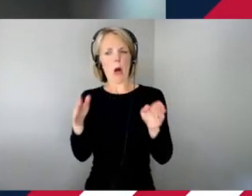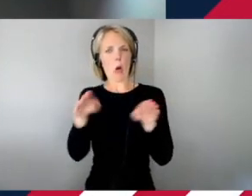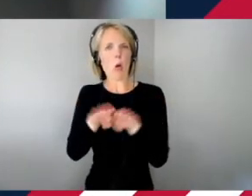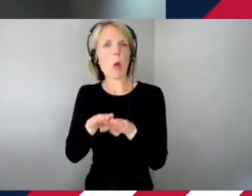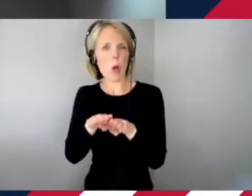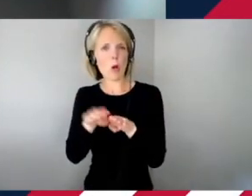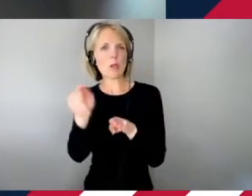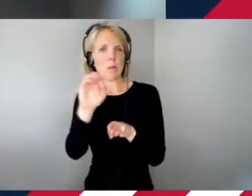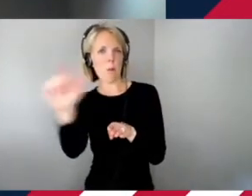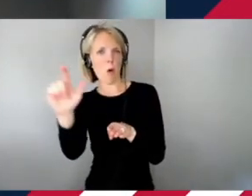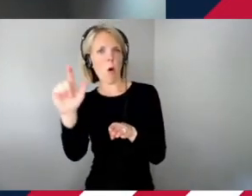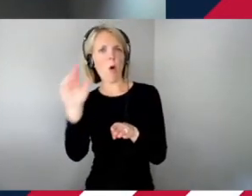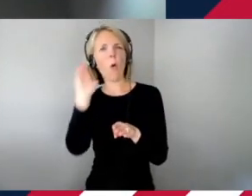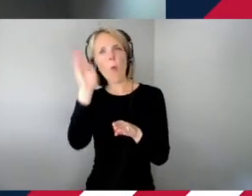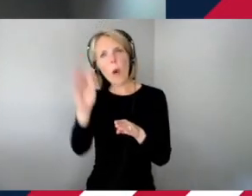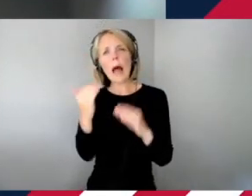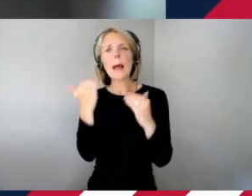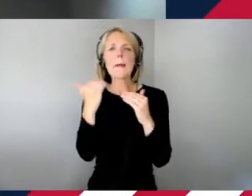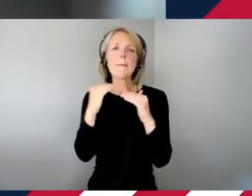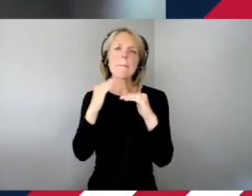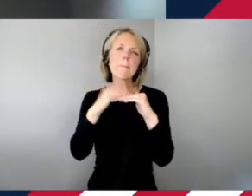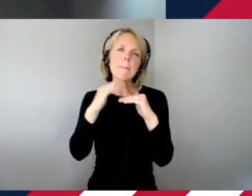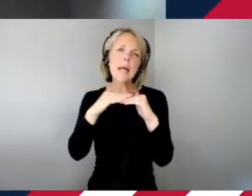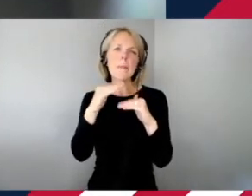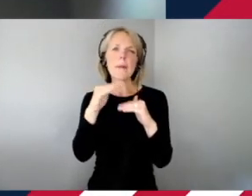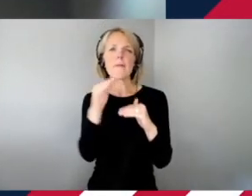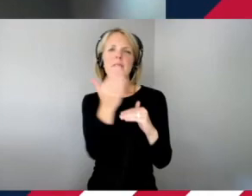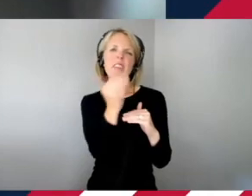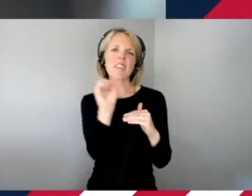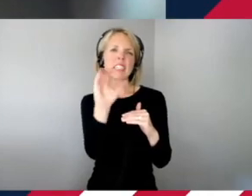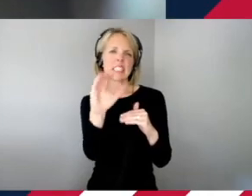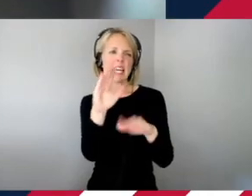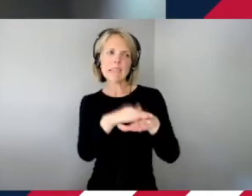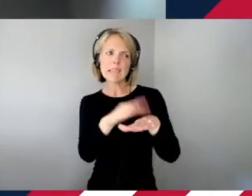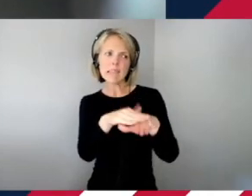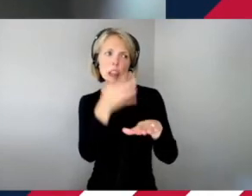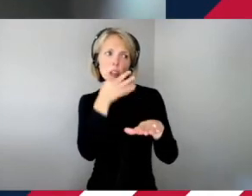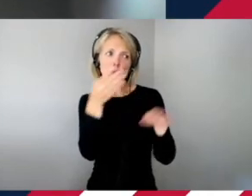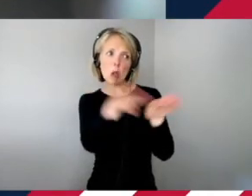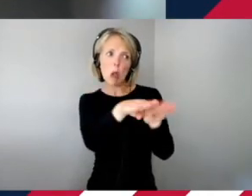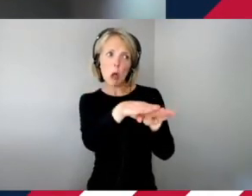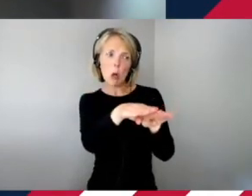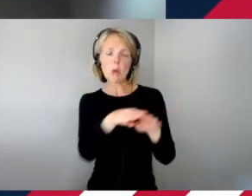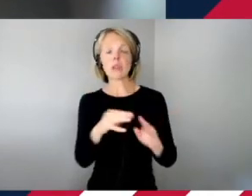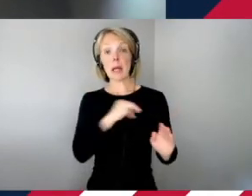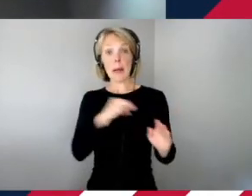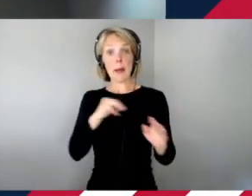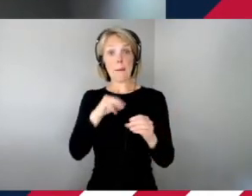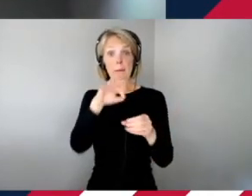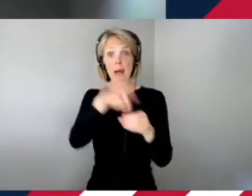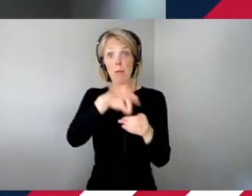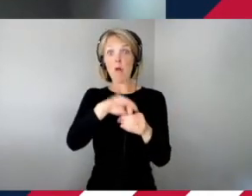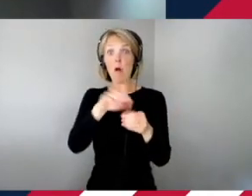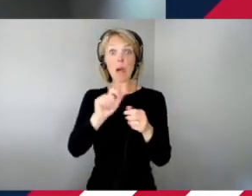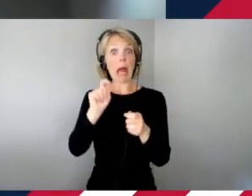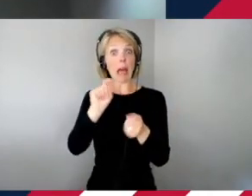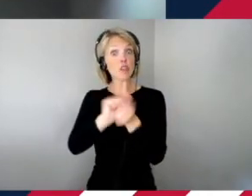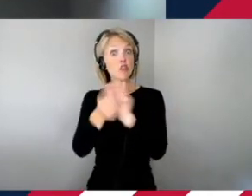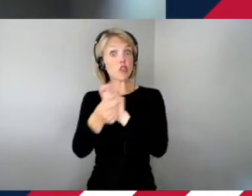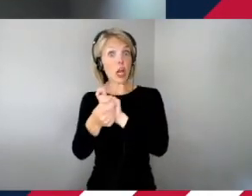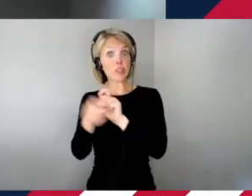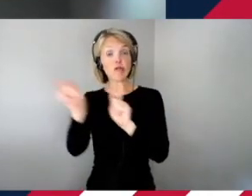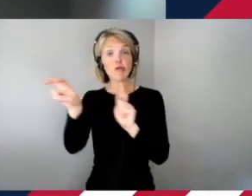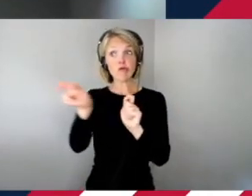we'll give you at least a 15-second warning. A member's vote can be changed until